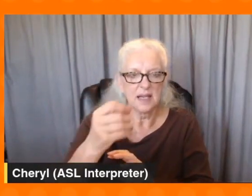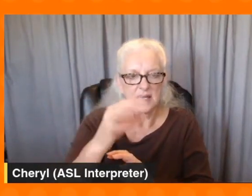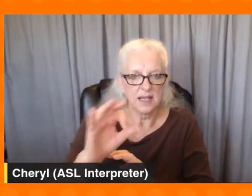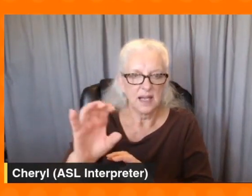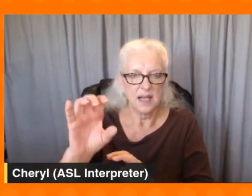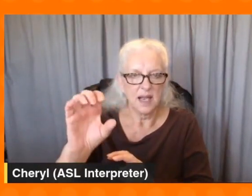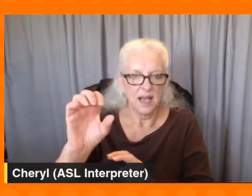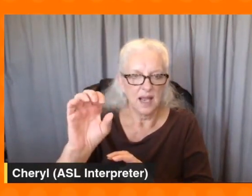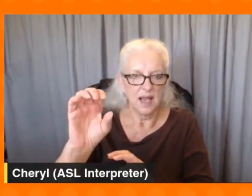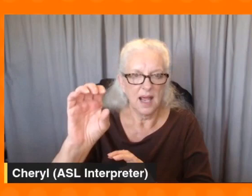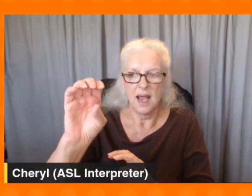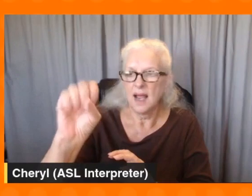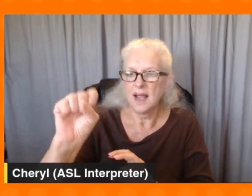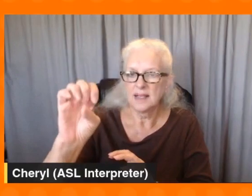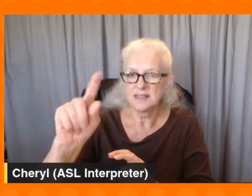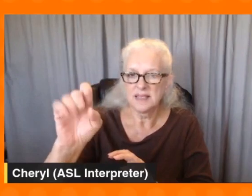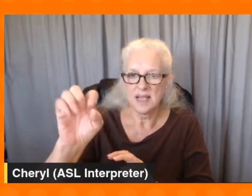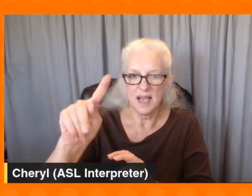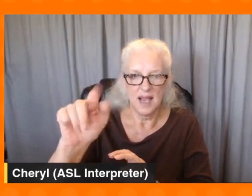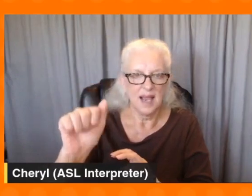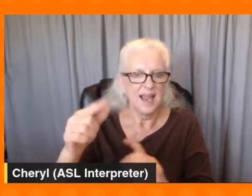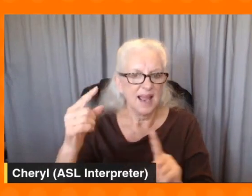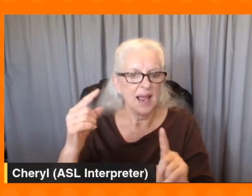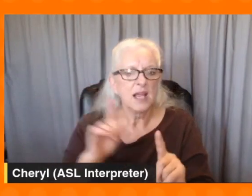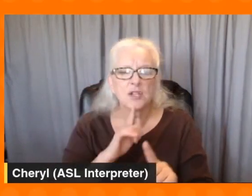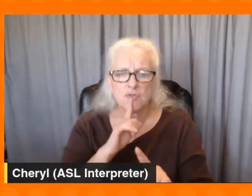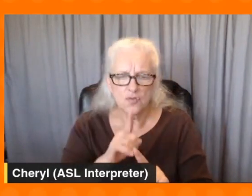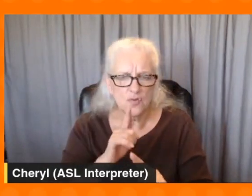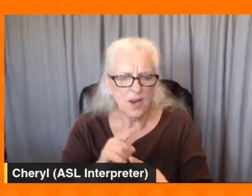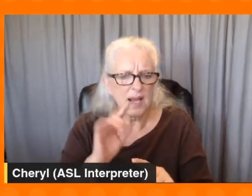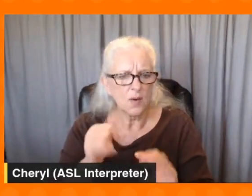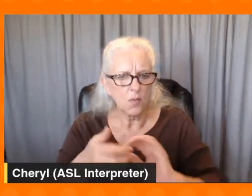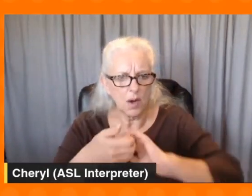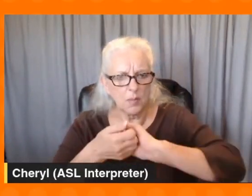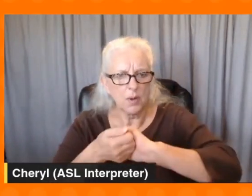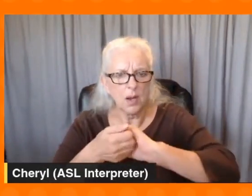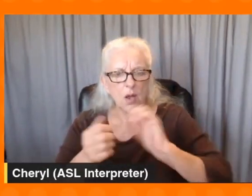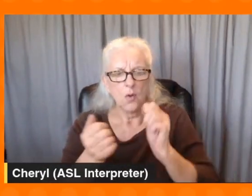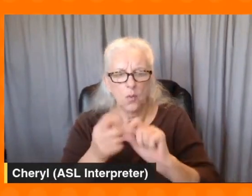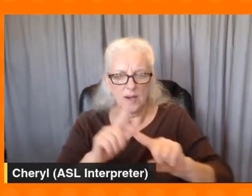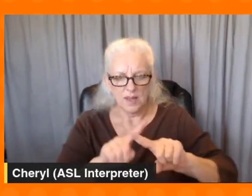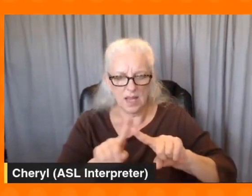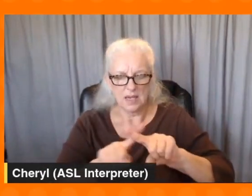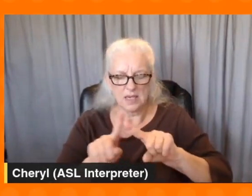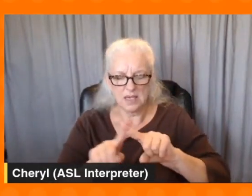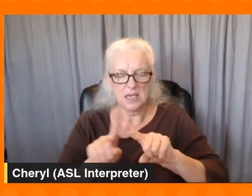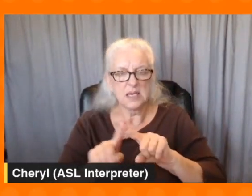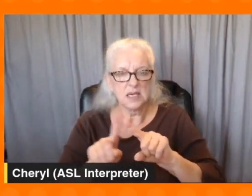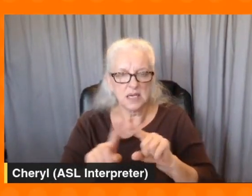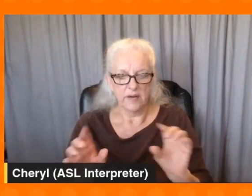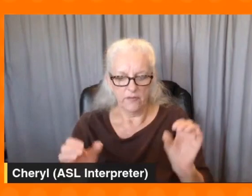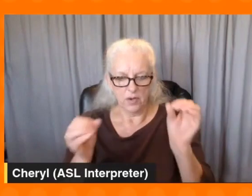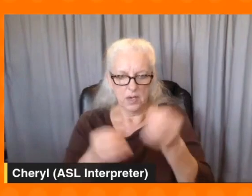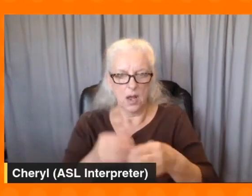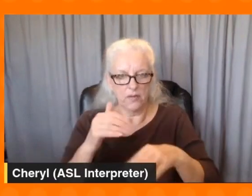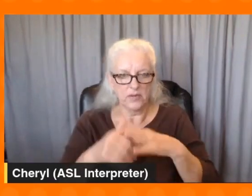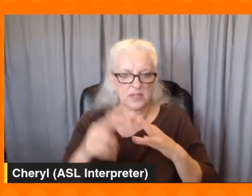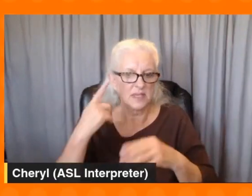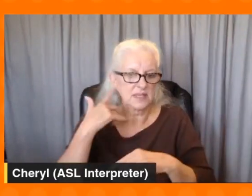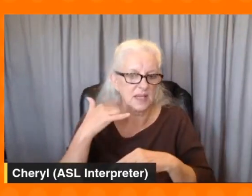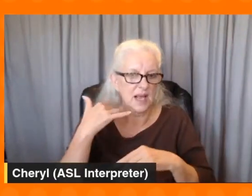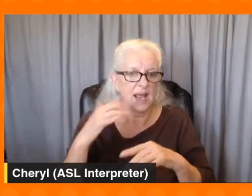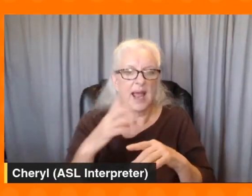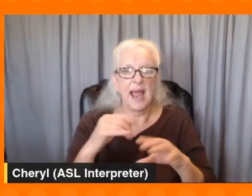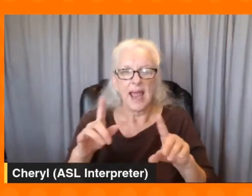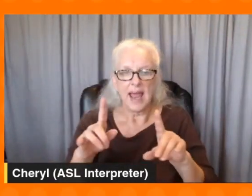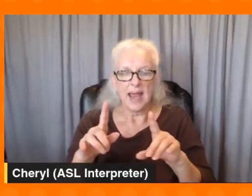visit seasonsofcs.org to learn more. But this is a partnership with multiple county offices across California, as well as the State